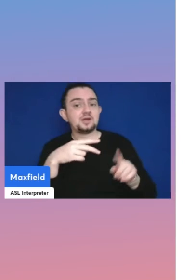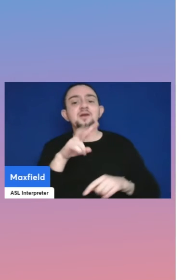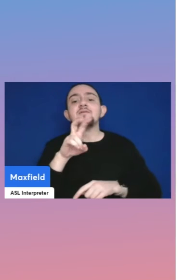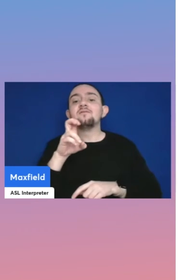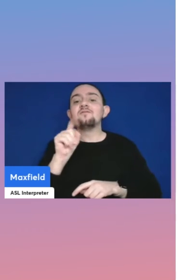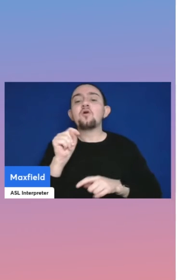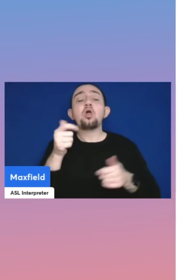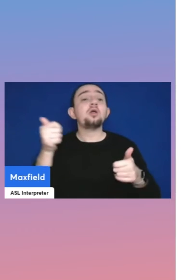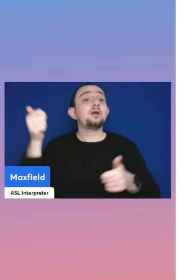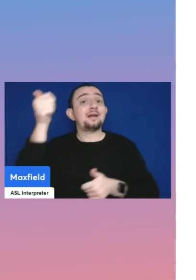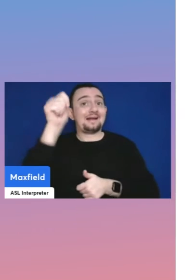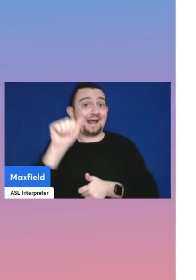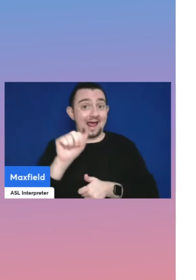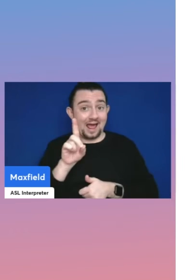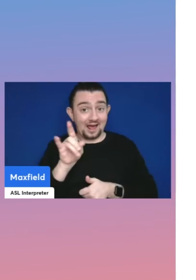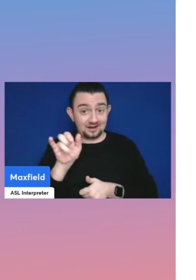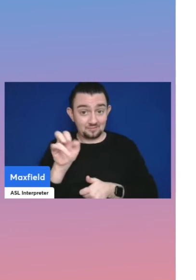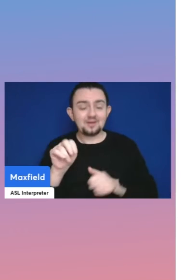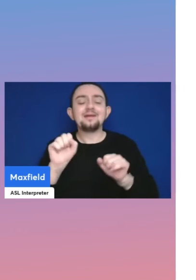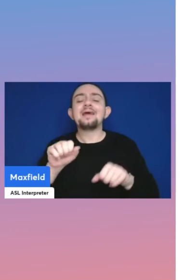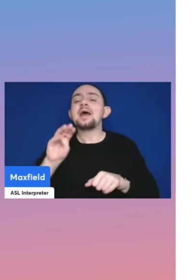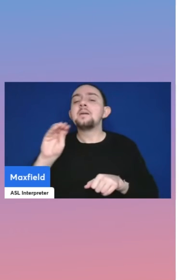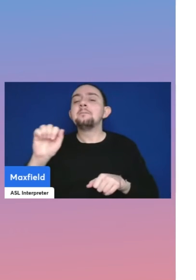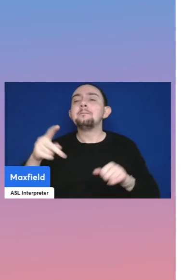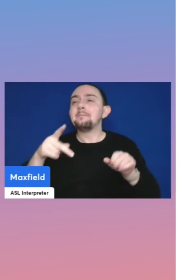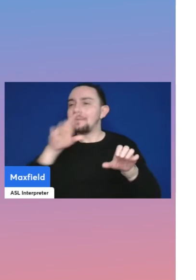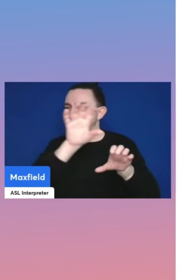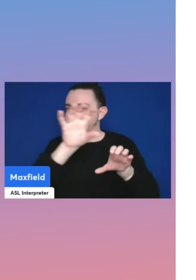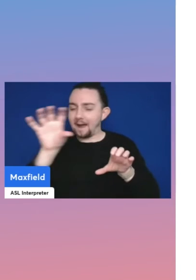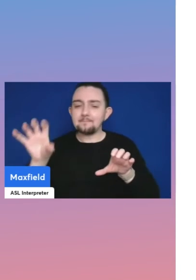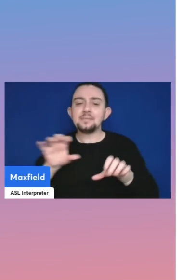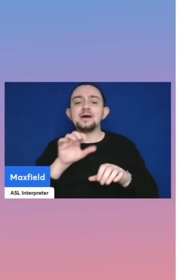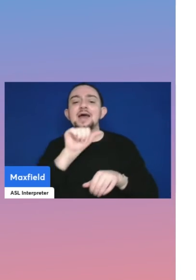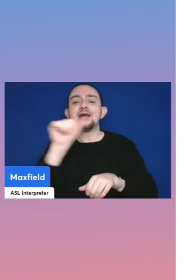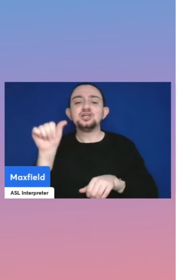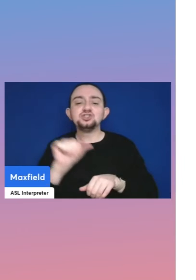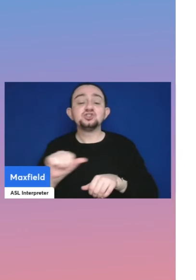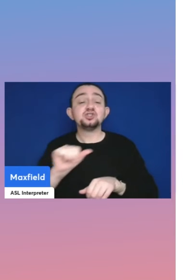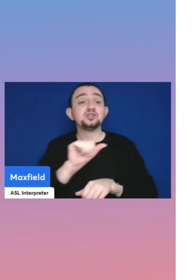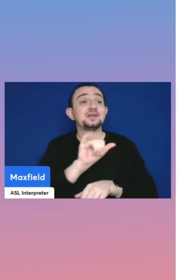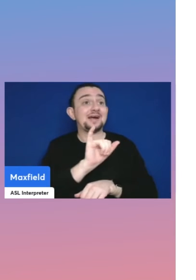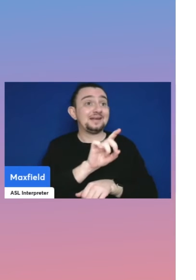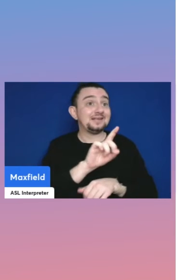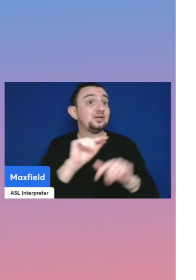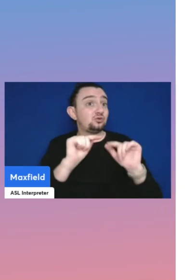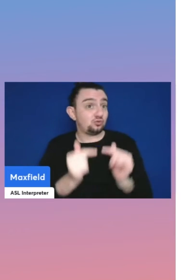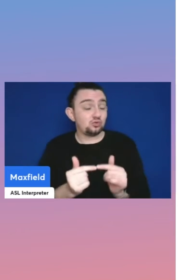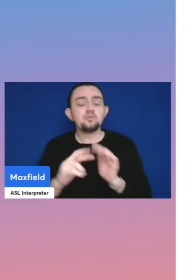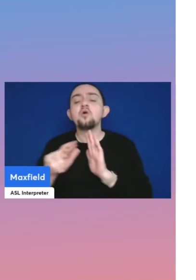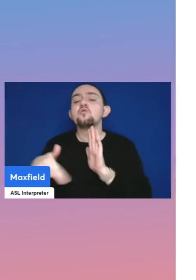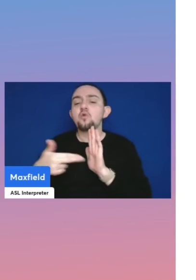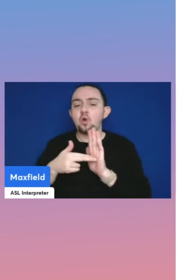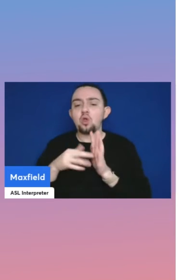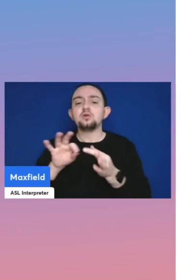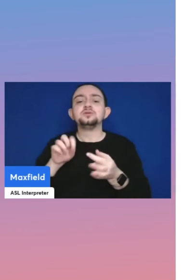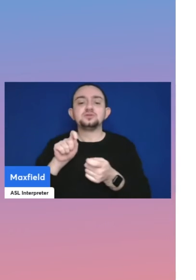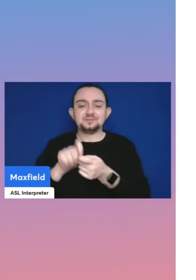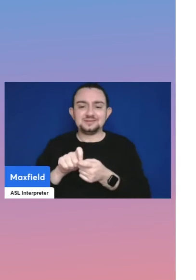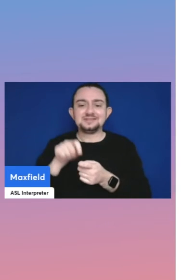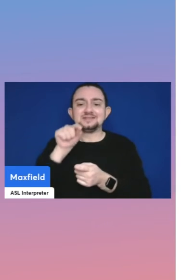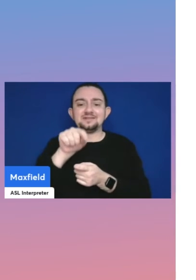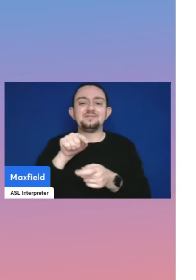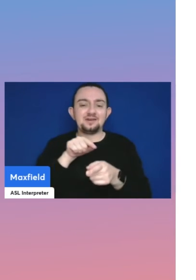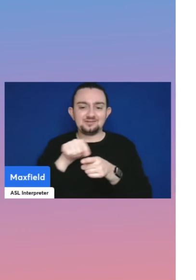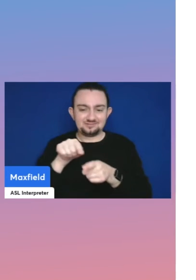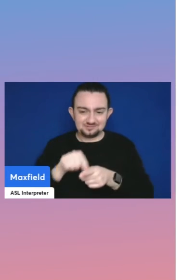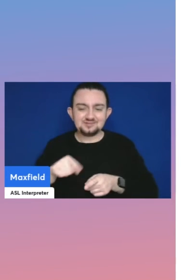are able to map Azure AD groups or roles to specific policies in Vault, controlling what users are able